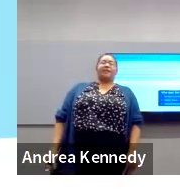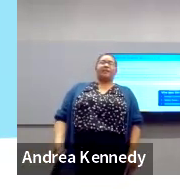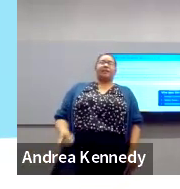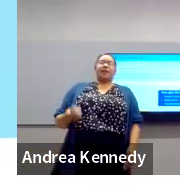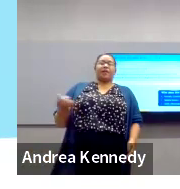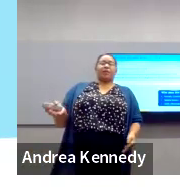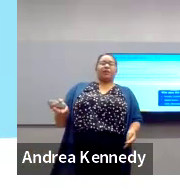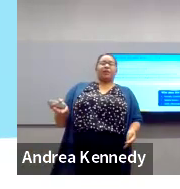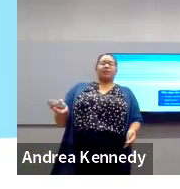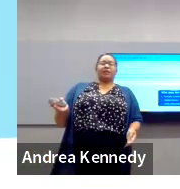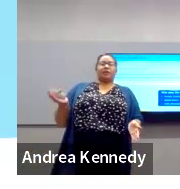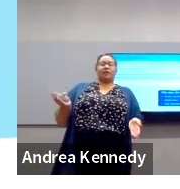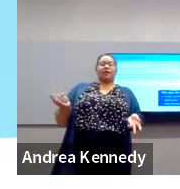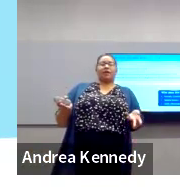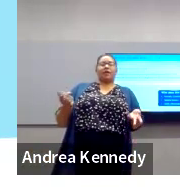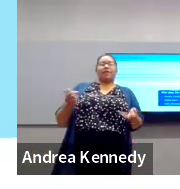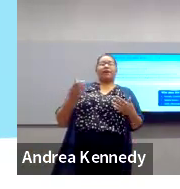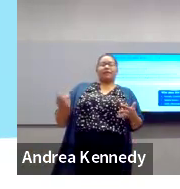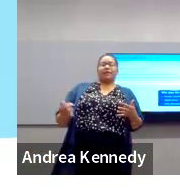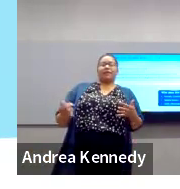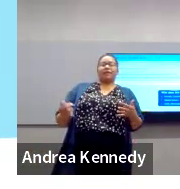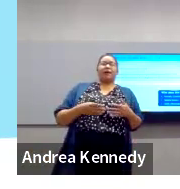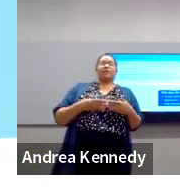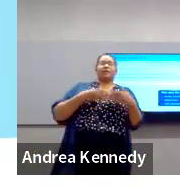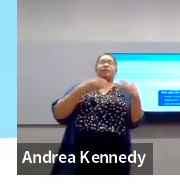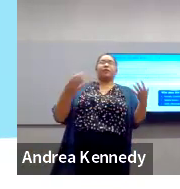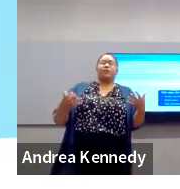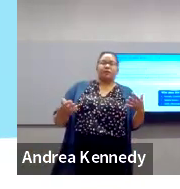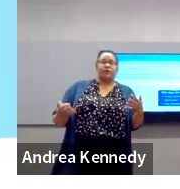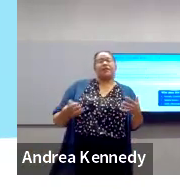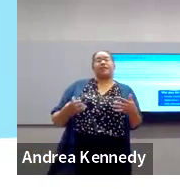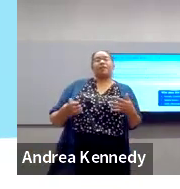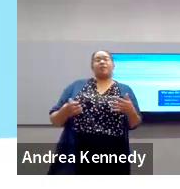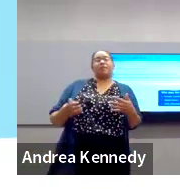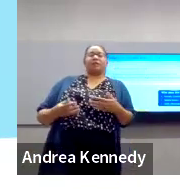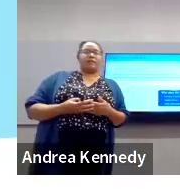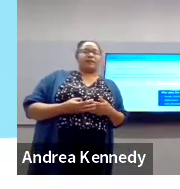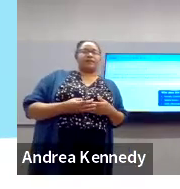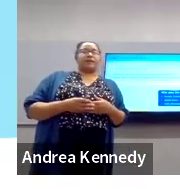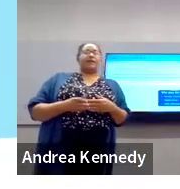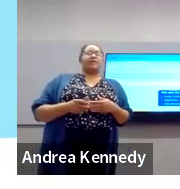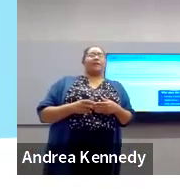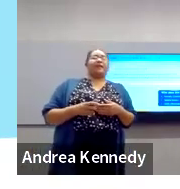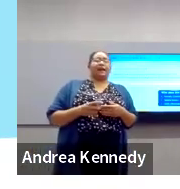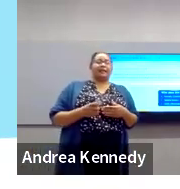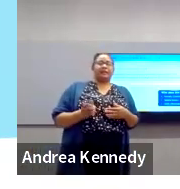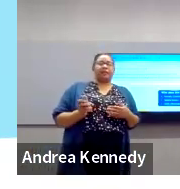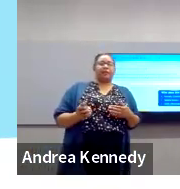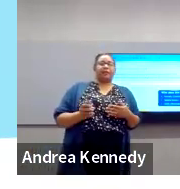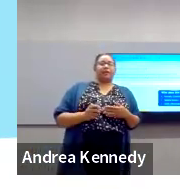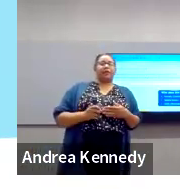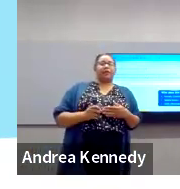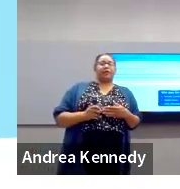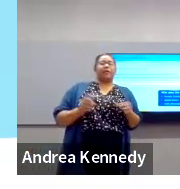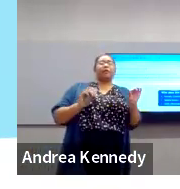All right, so now let's look at which units are affected by this new utility petition process. So again,